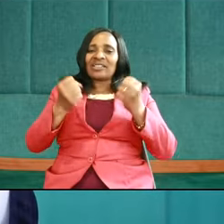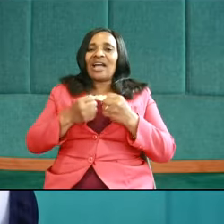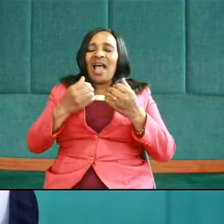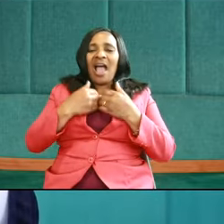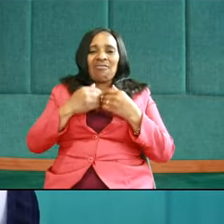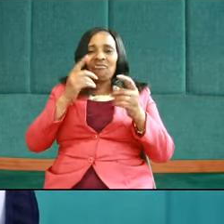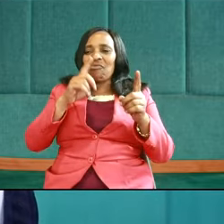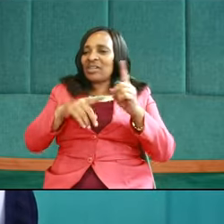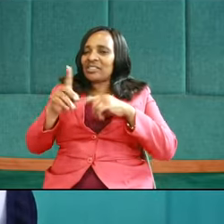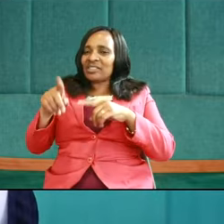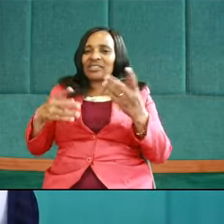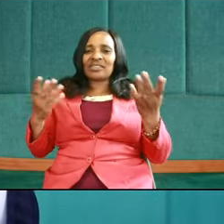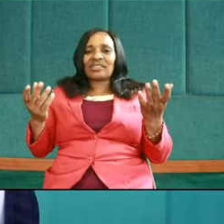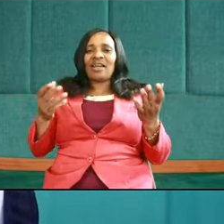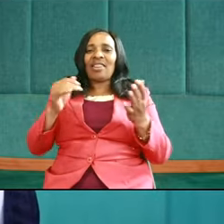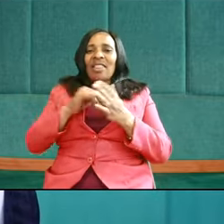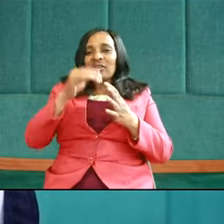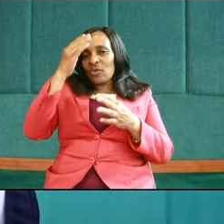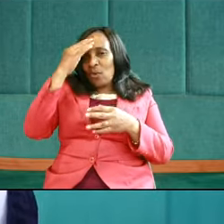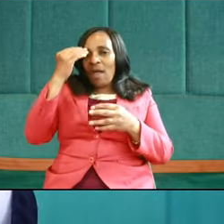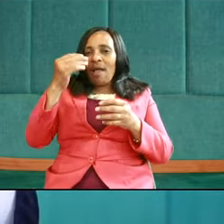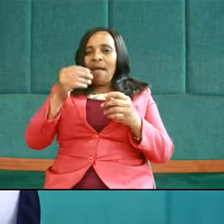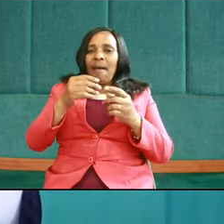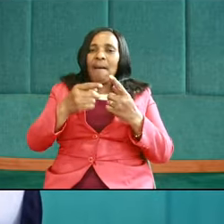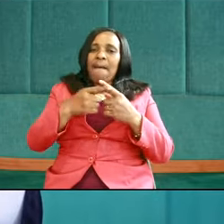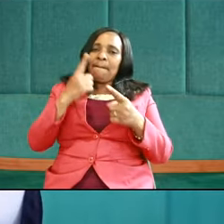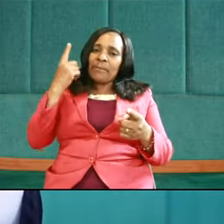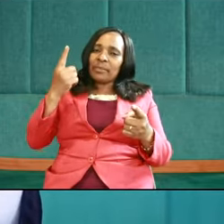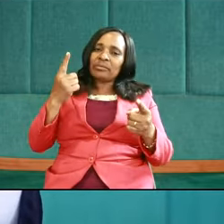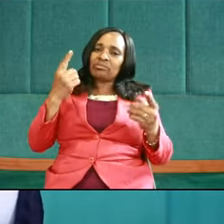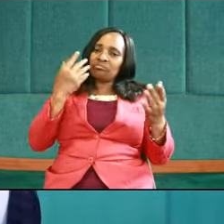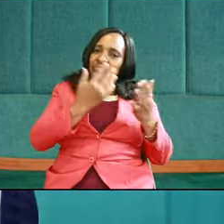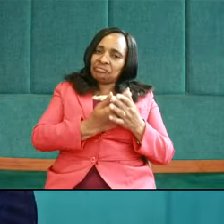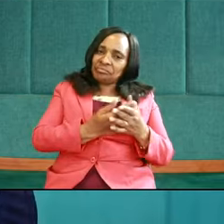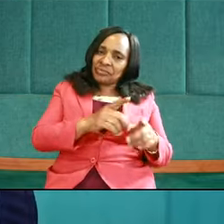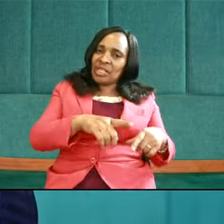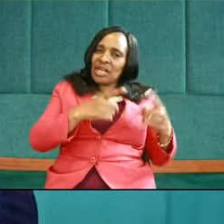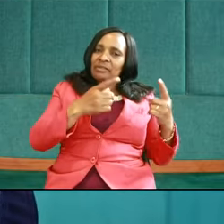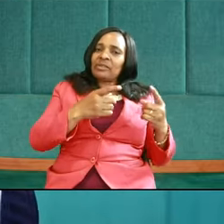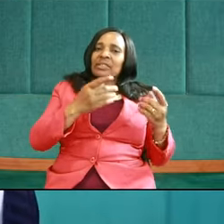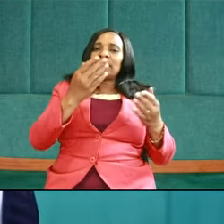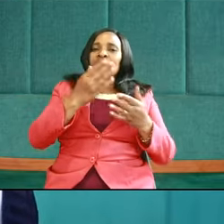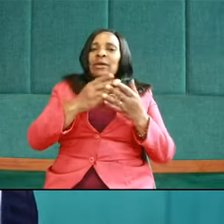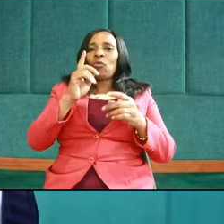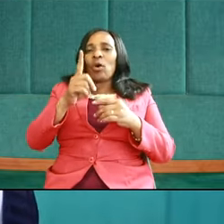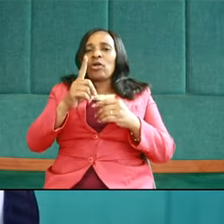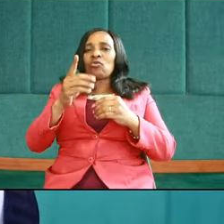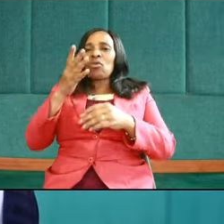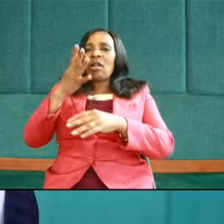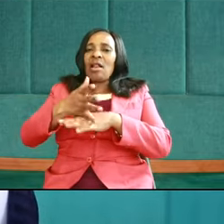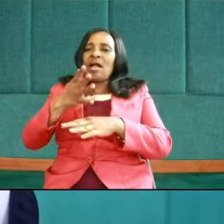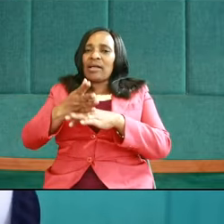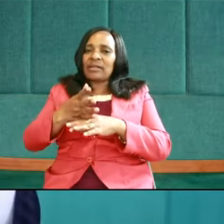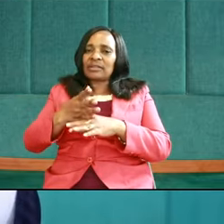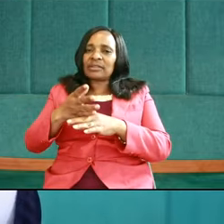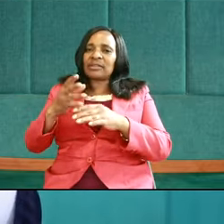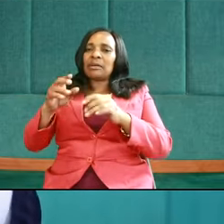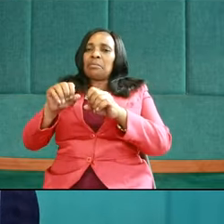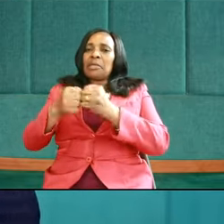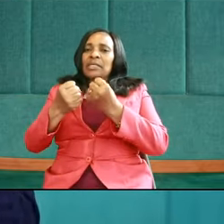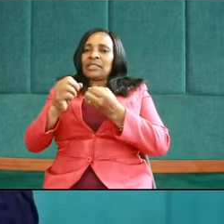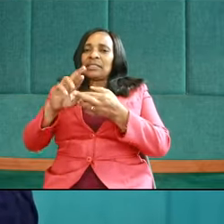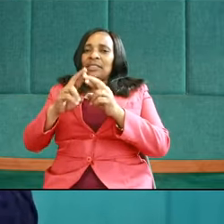sin. That's why a murderer goes for sentenced to life, and someone who lies just gets a pass or breaks a